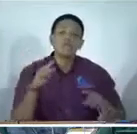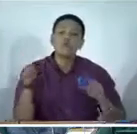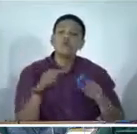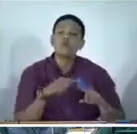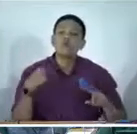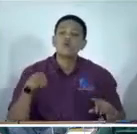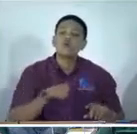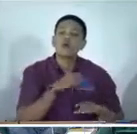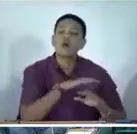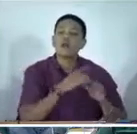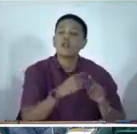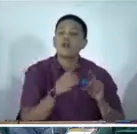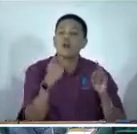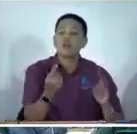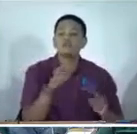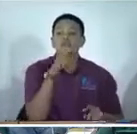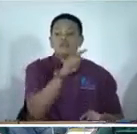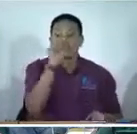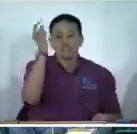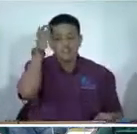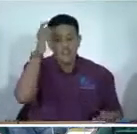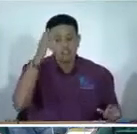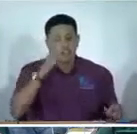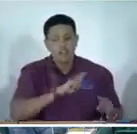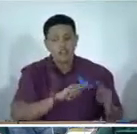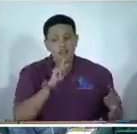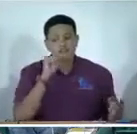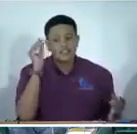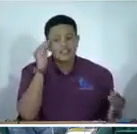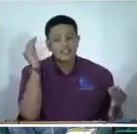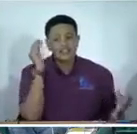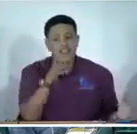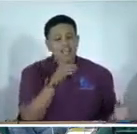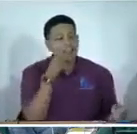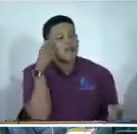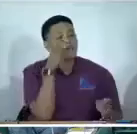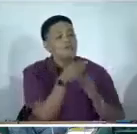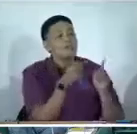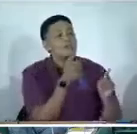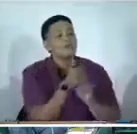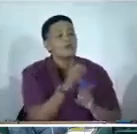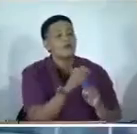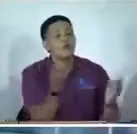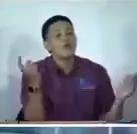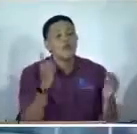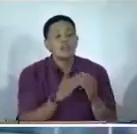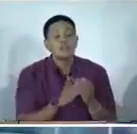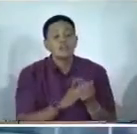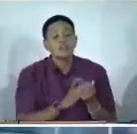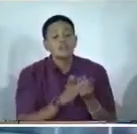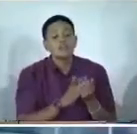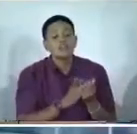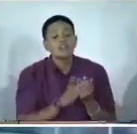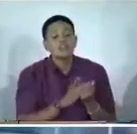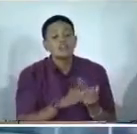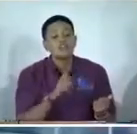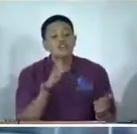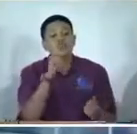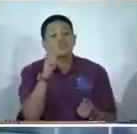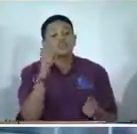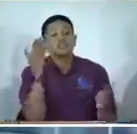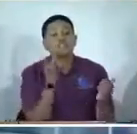on that side and they were on this side. But having said that, not blaming anybody, the truth is, facts are facts.